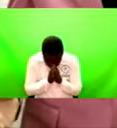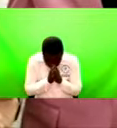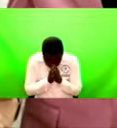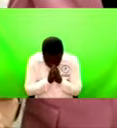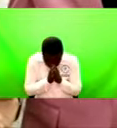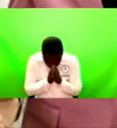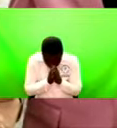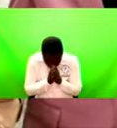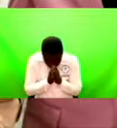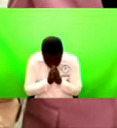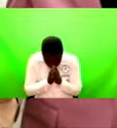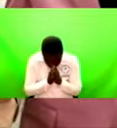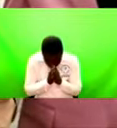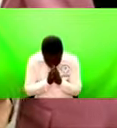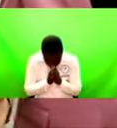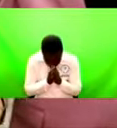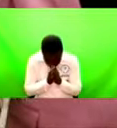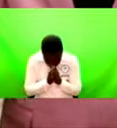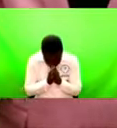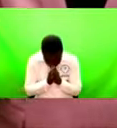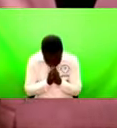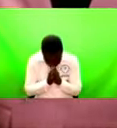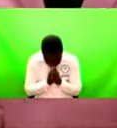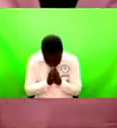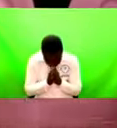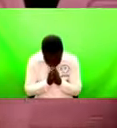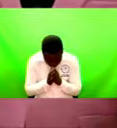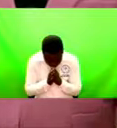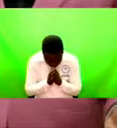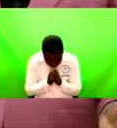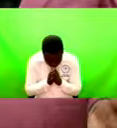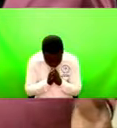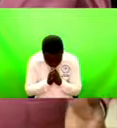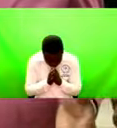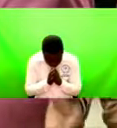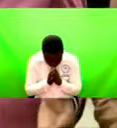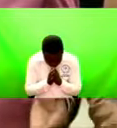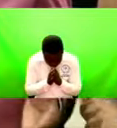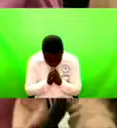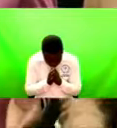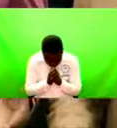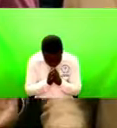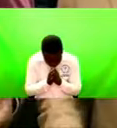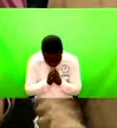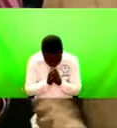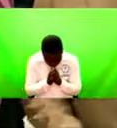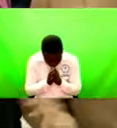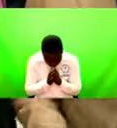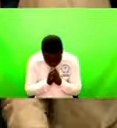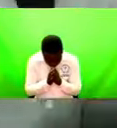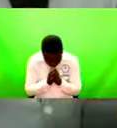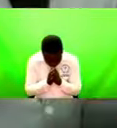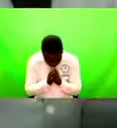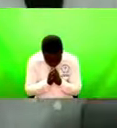Zumo Liberia Sino, Bate Kayanda Masonde, in the name